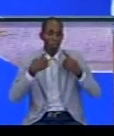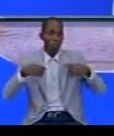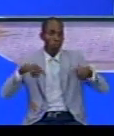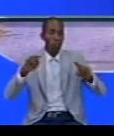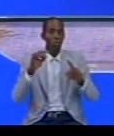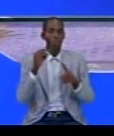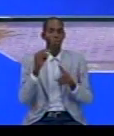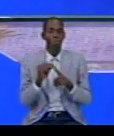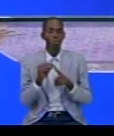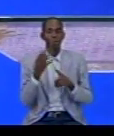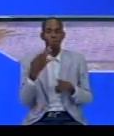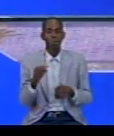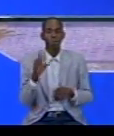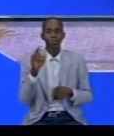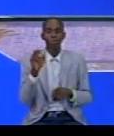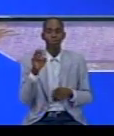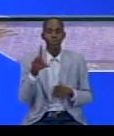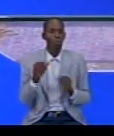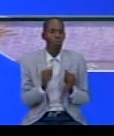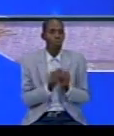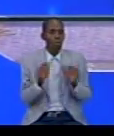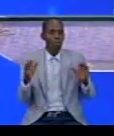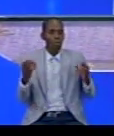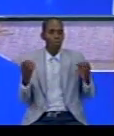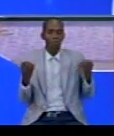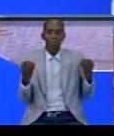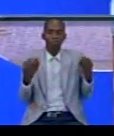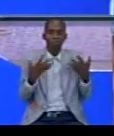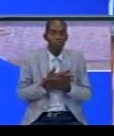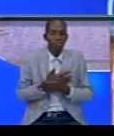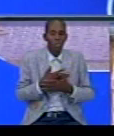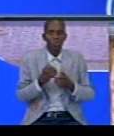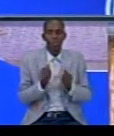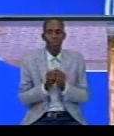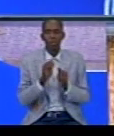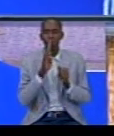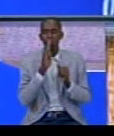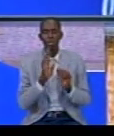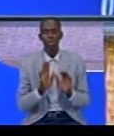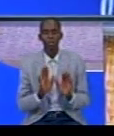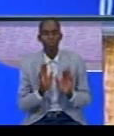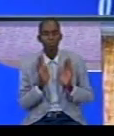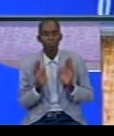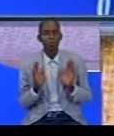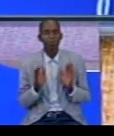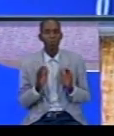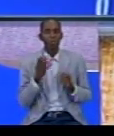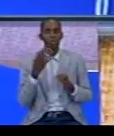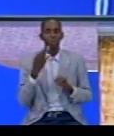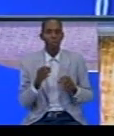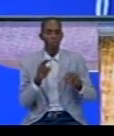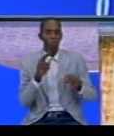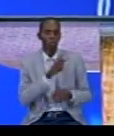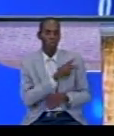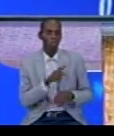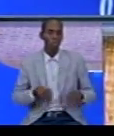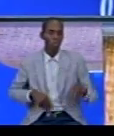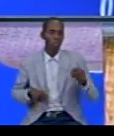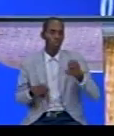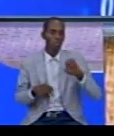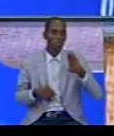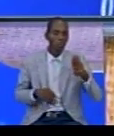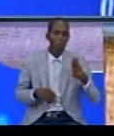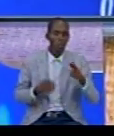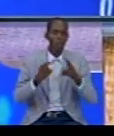fearlessly, courageously, without being afraid of Nebuchadnezzar, of Arioch, of